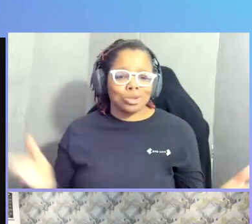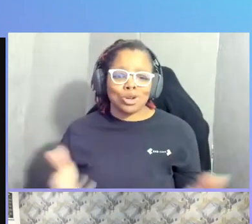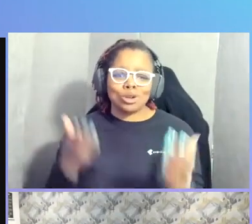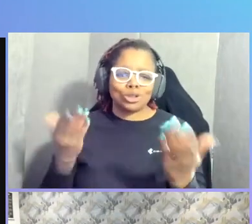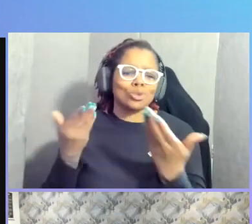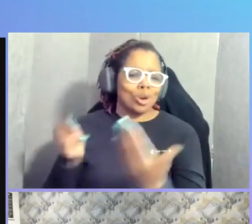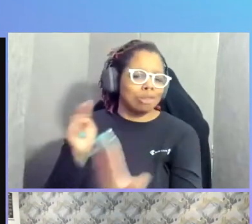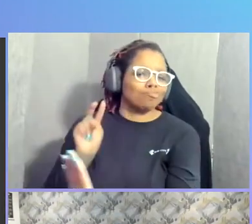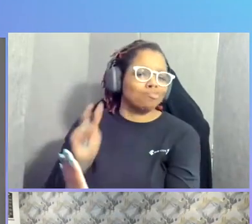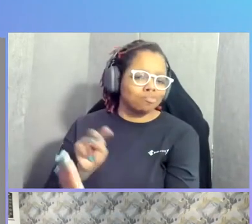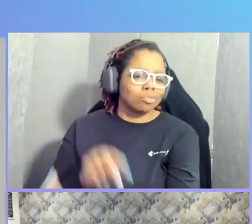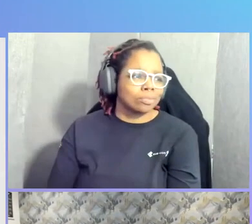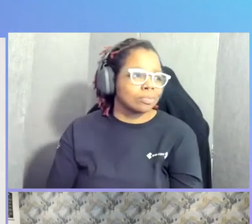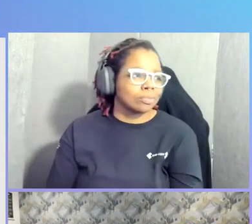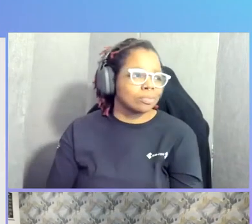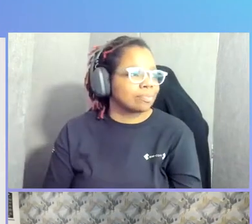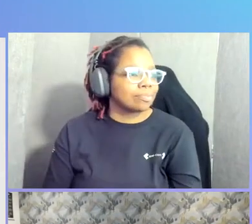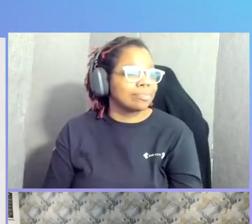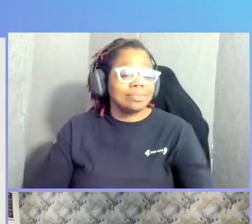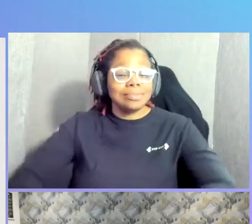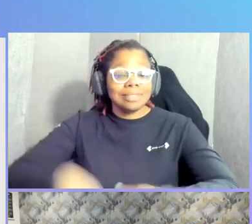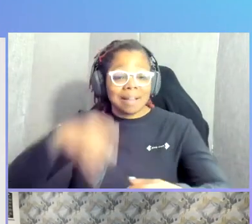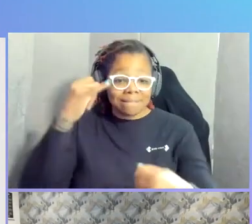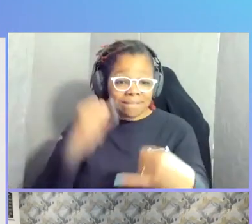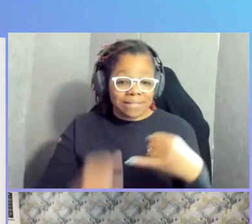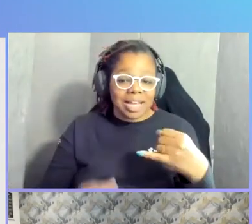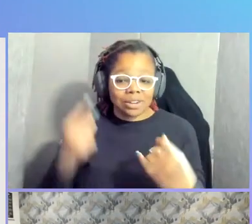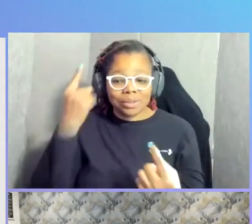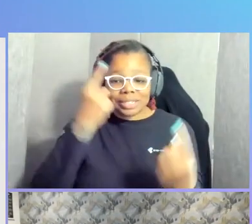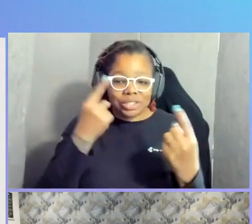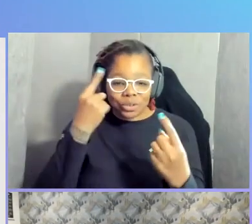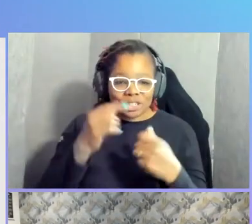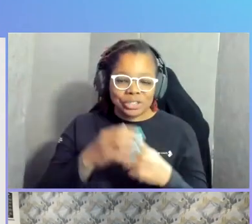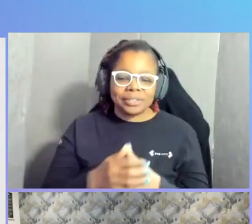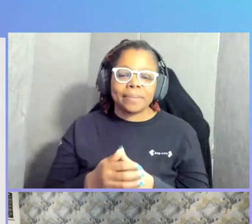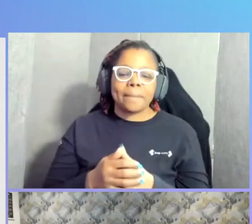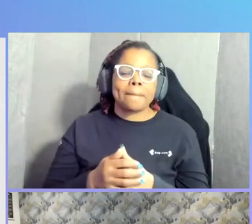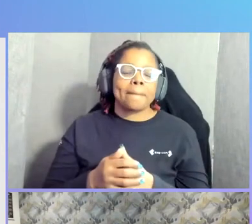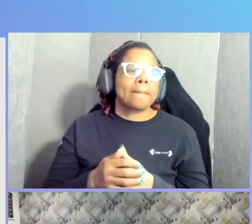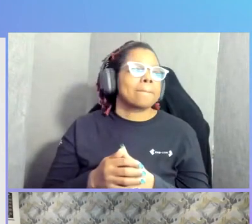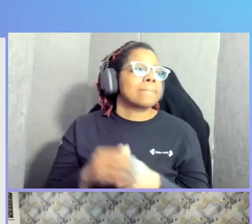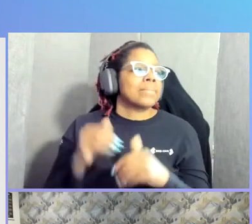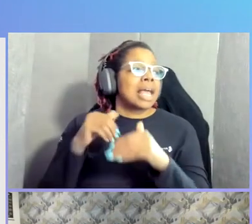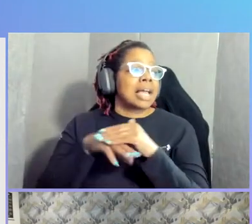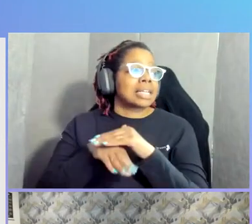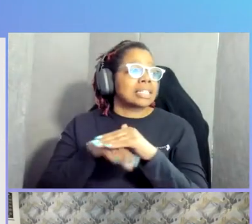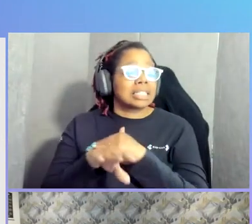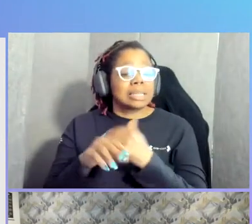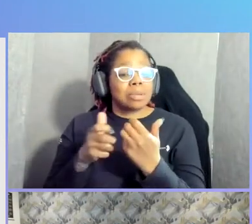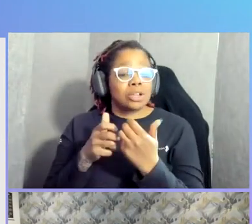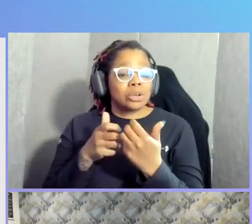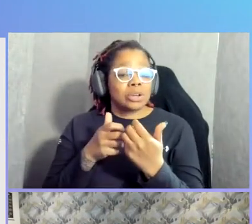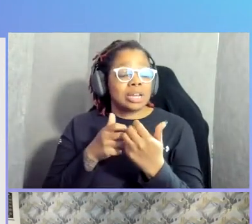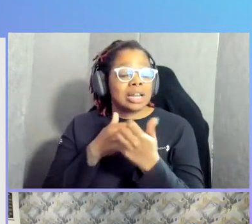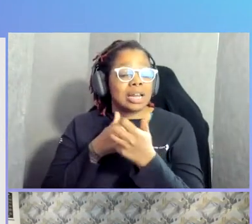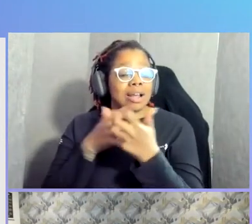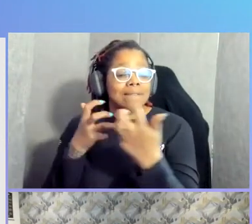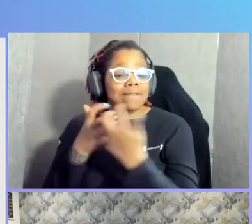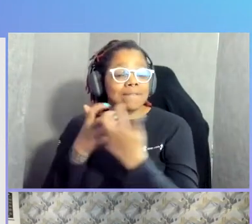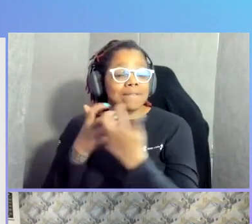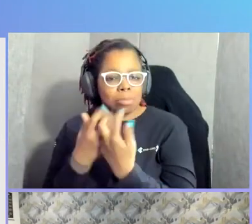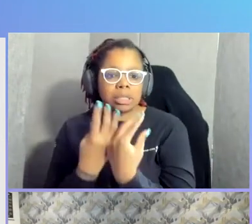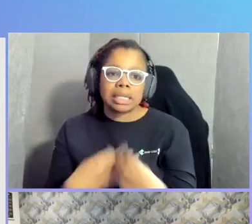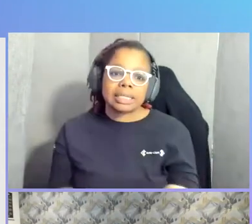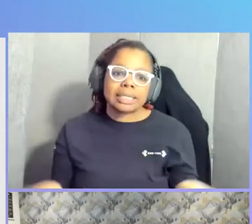out. And final considerations. Accessibility conformance is